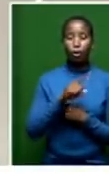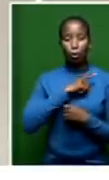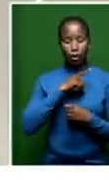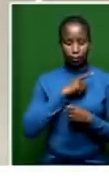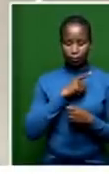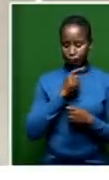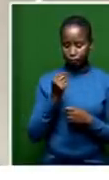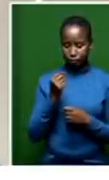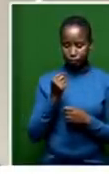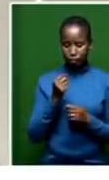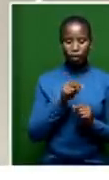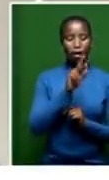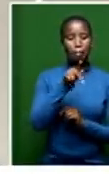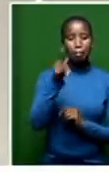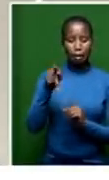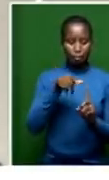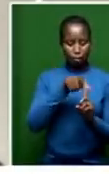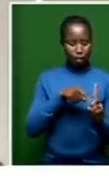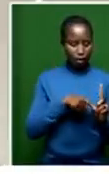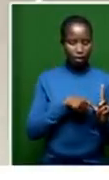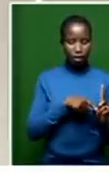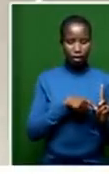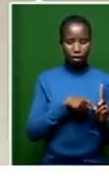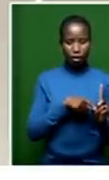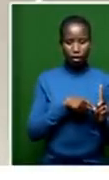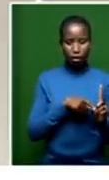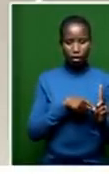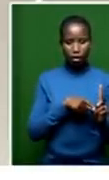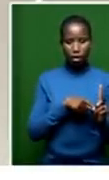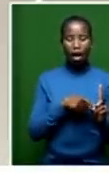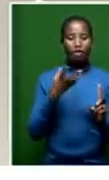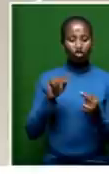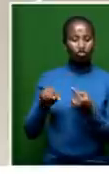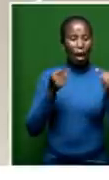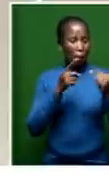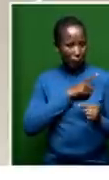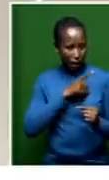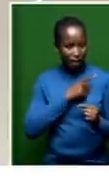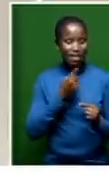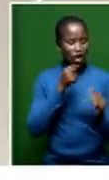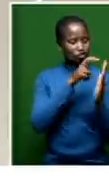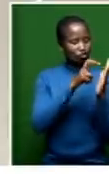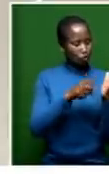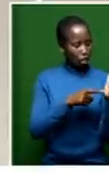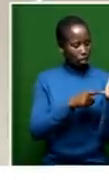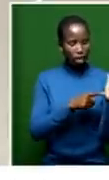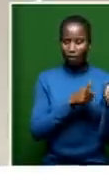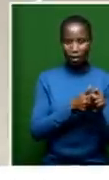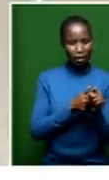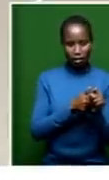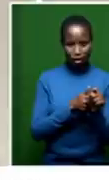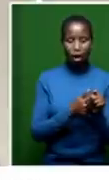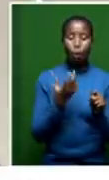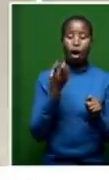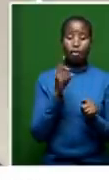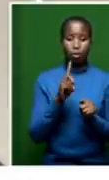the Public Protector challenged the rules when they were set up, and had about 10 issues